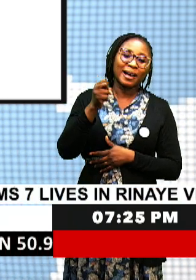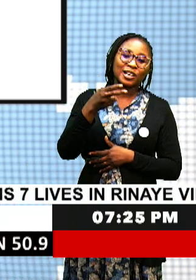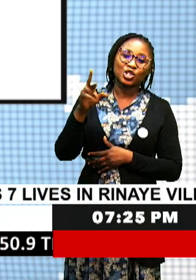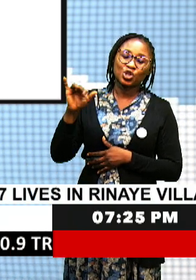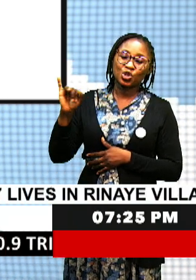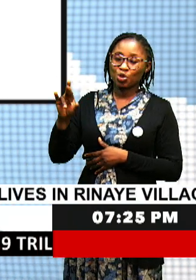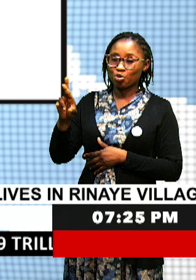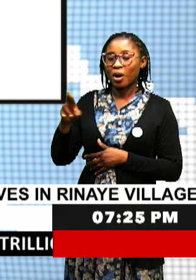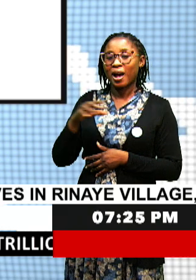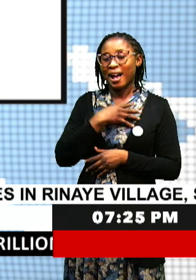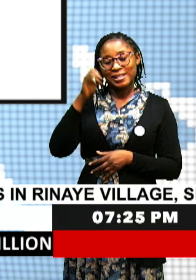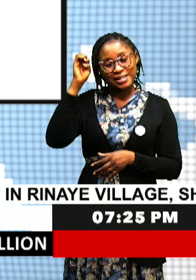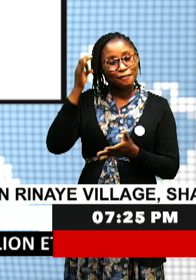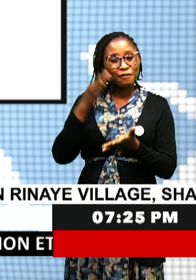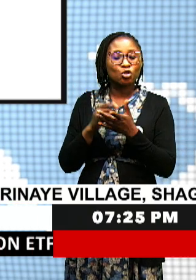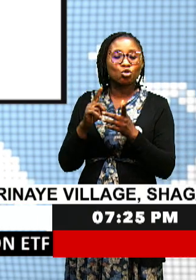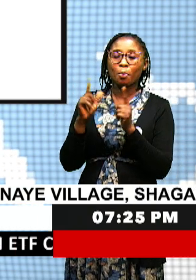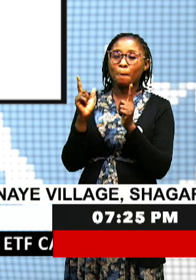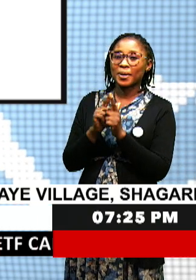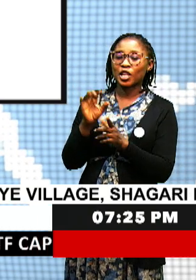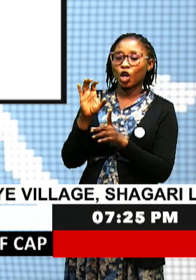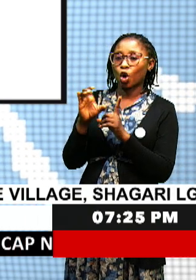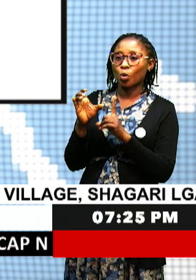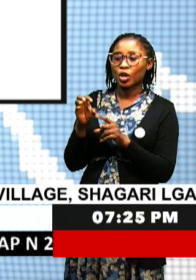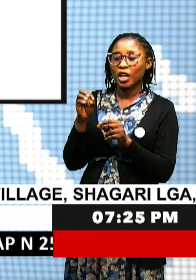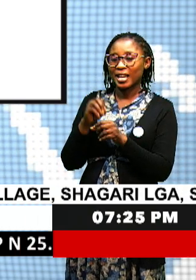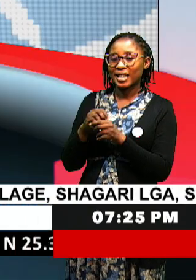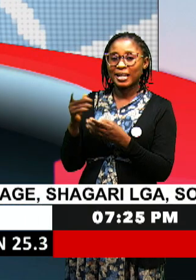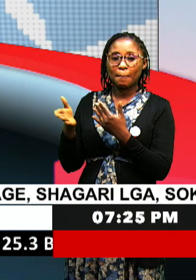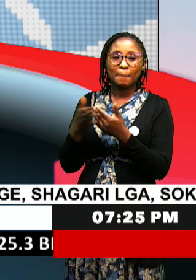the condition precedent in the matter.